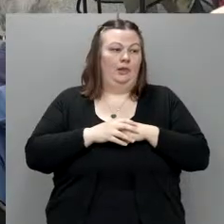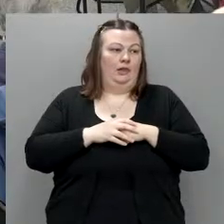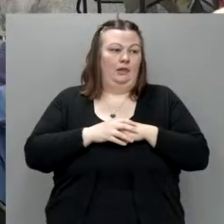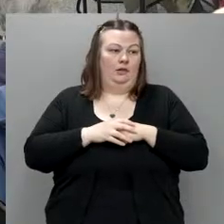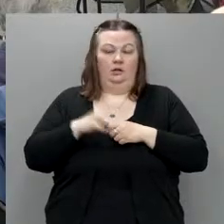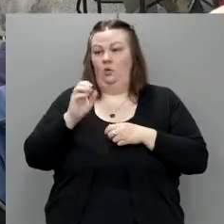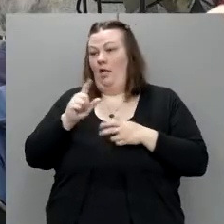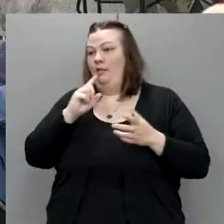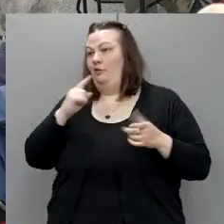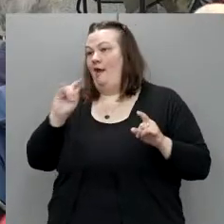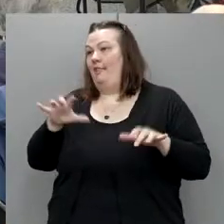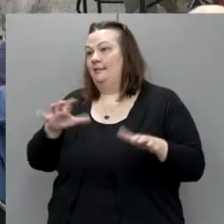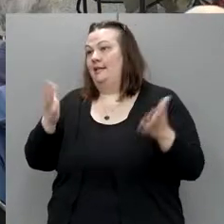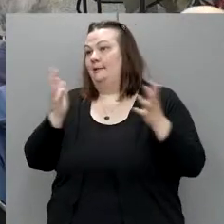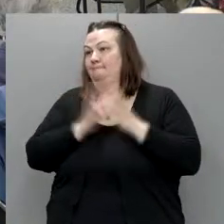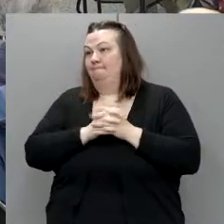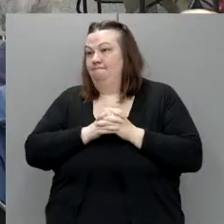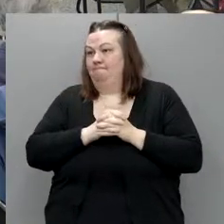Well, you finally did it.